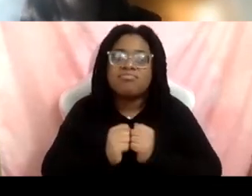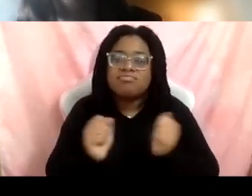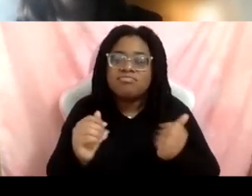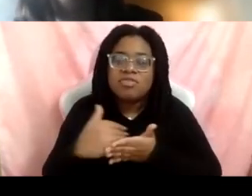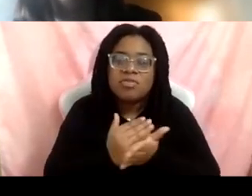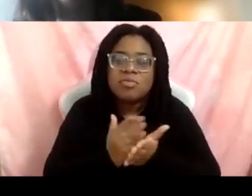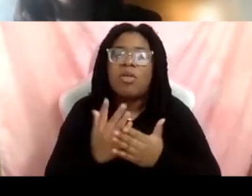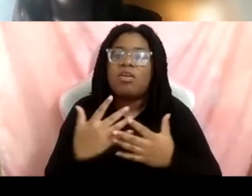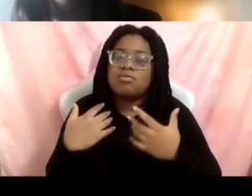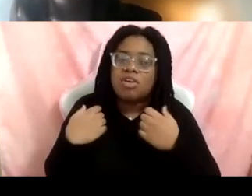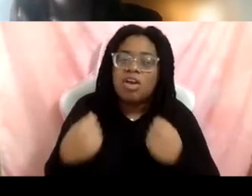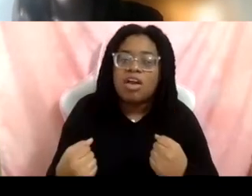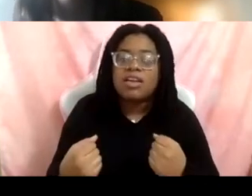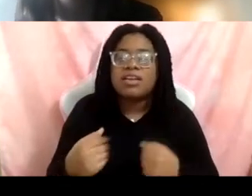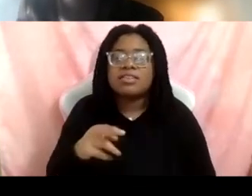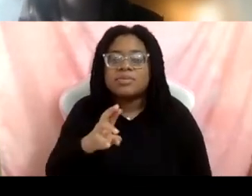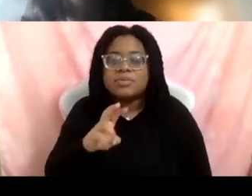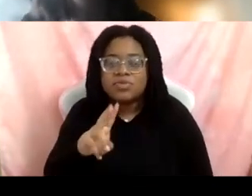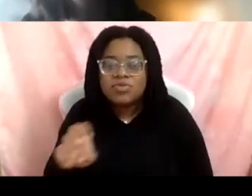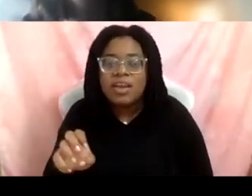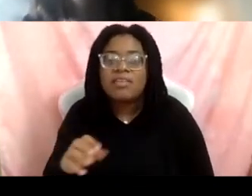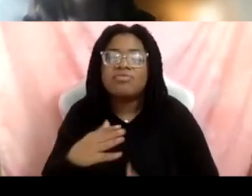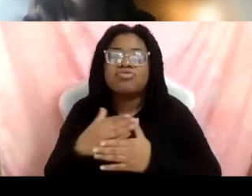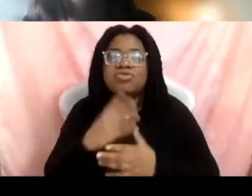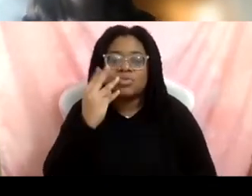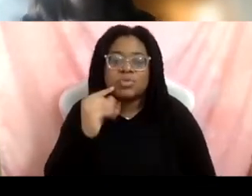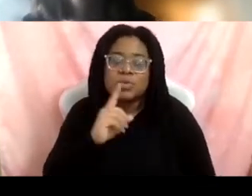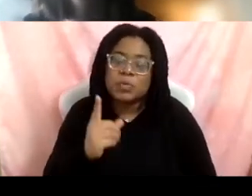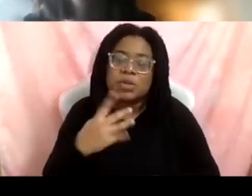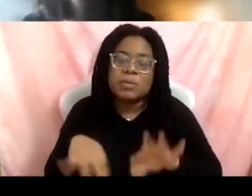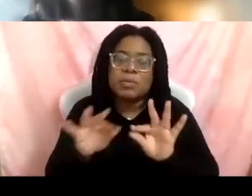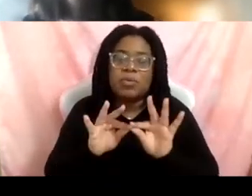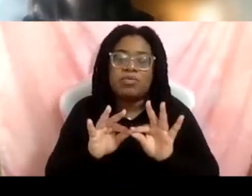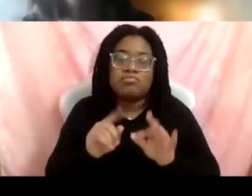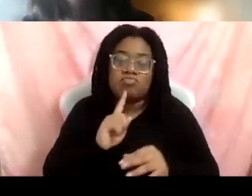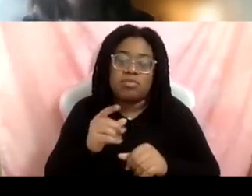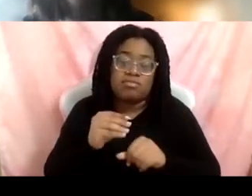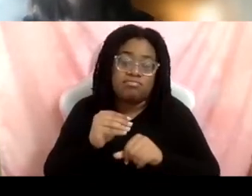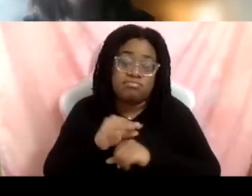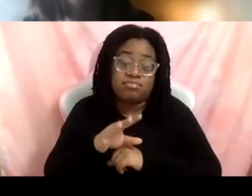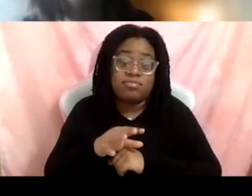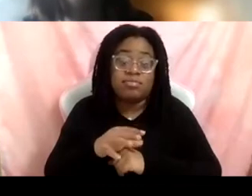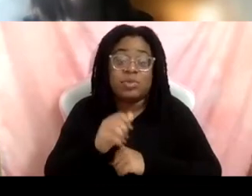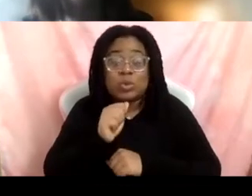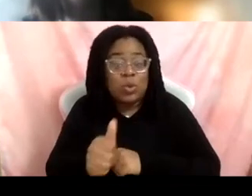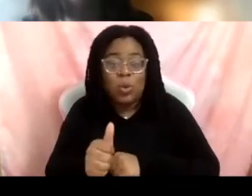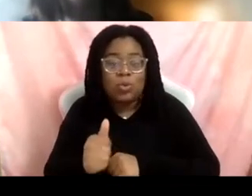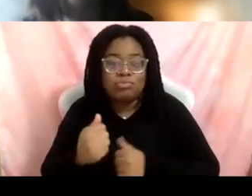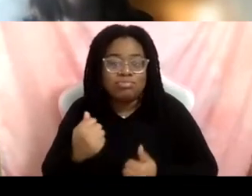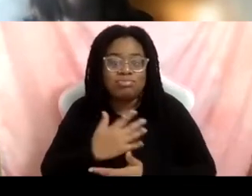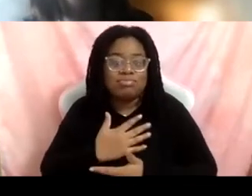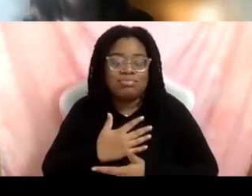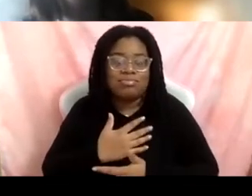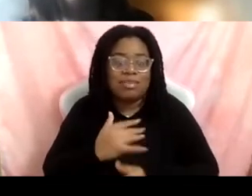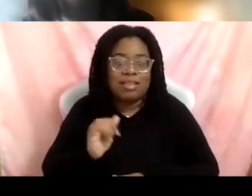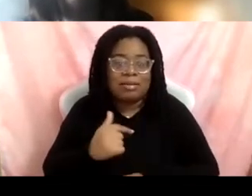brave in order to share your experience is incredibly important. And so I would advise people to not do what I did, but to just